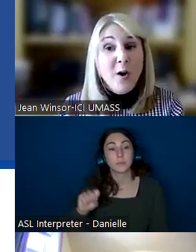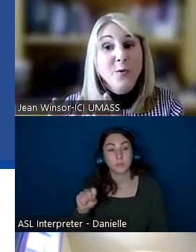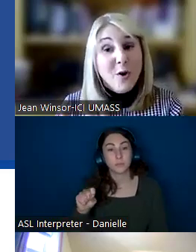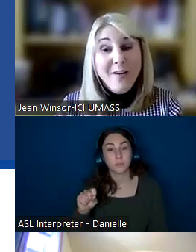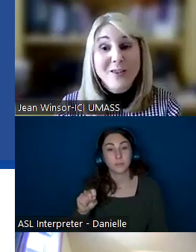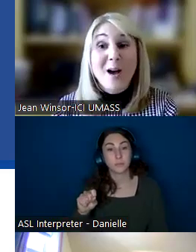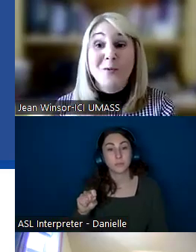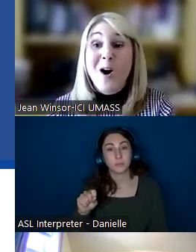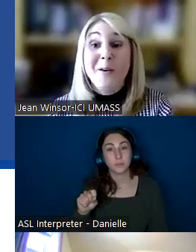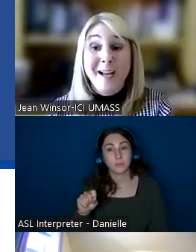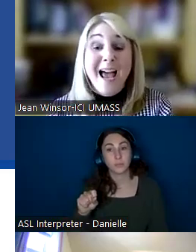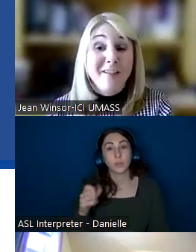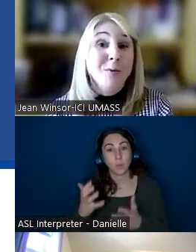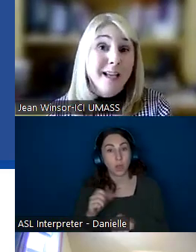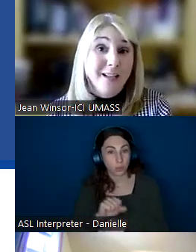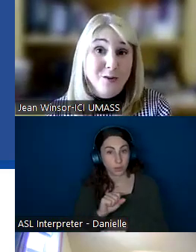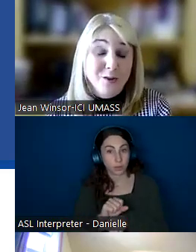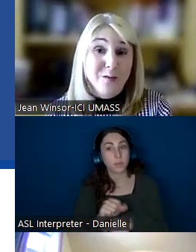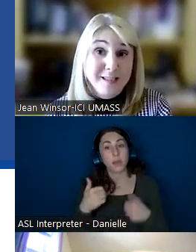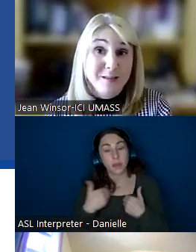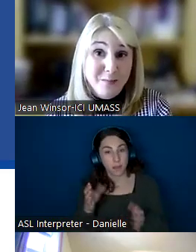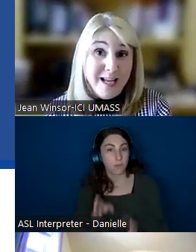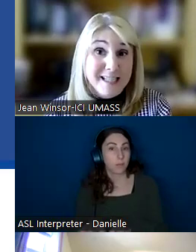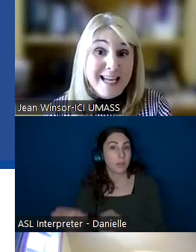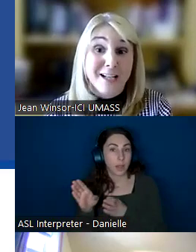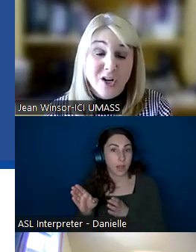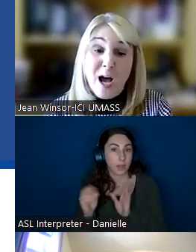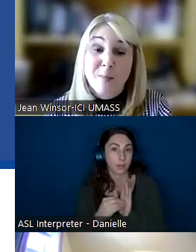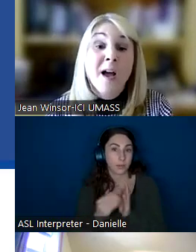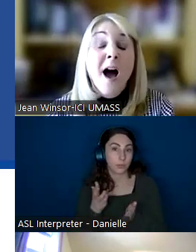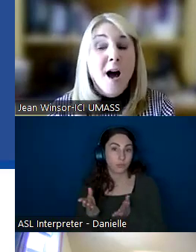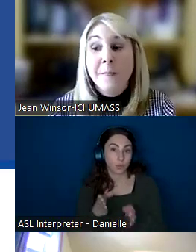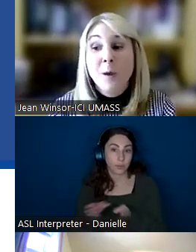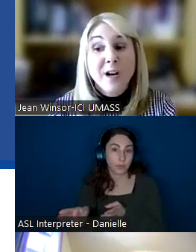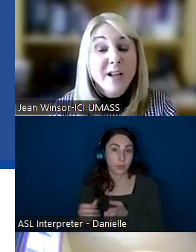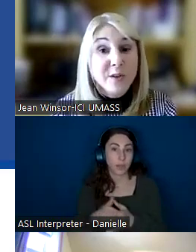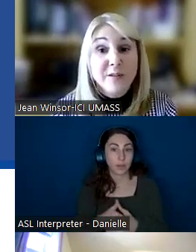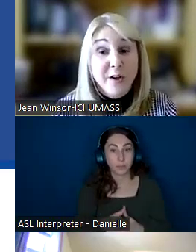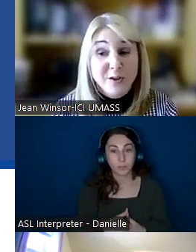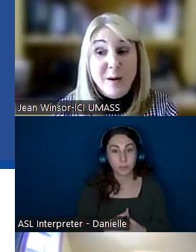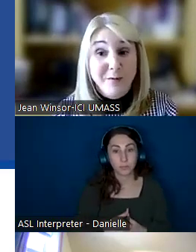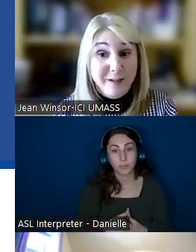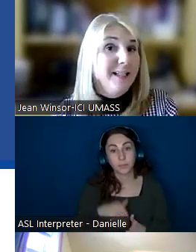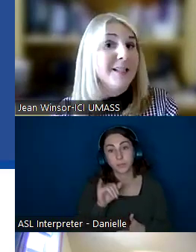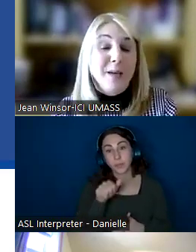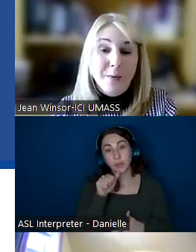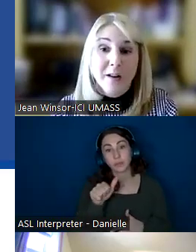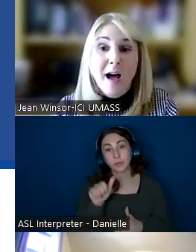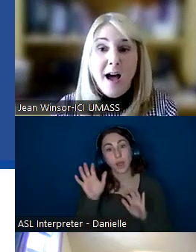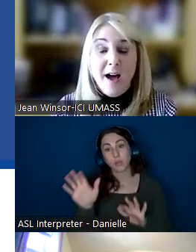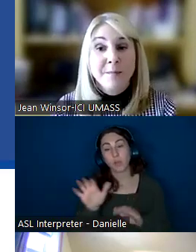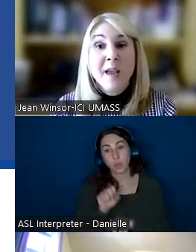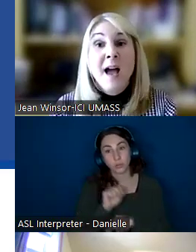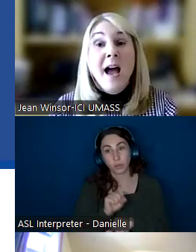who don't have a job and want one have a plan in their service plan to get a job. We're not doing a very good job of listening to